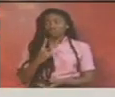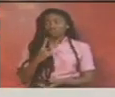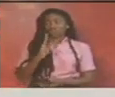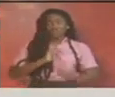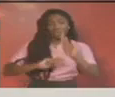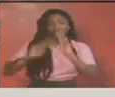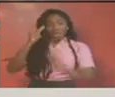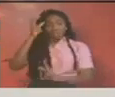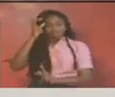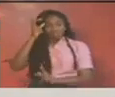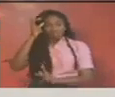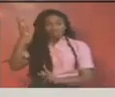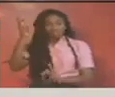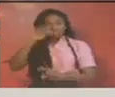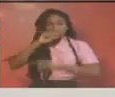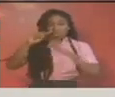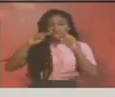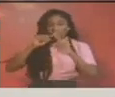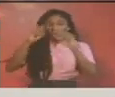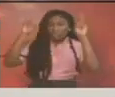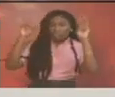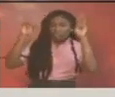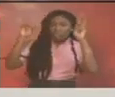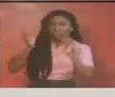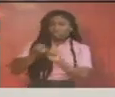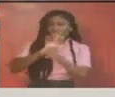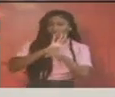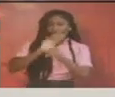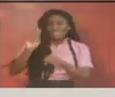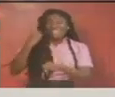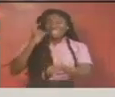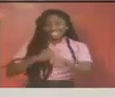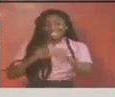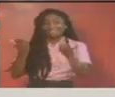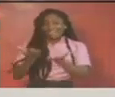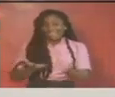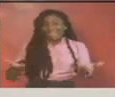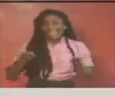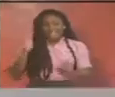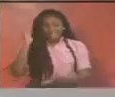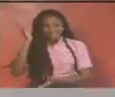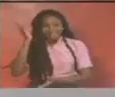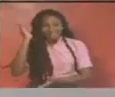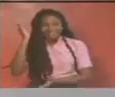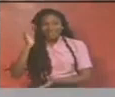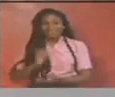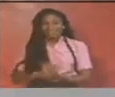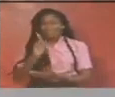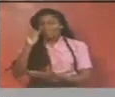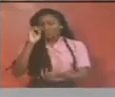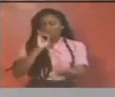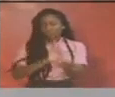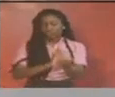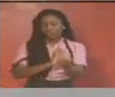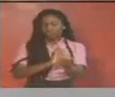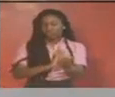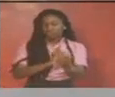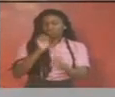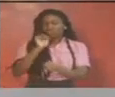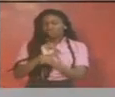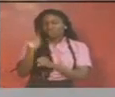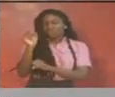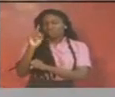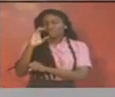who are joining us on the conference for the first time. Dr. Rian Extavor, Technical Coordinator, CAFA